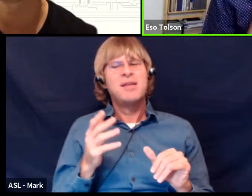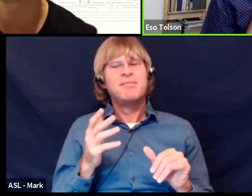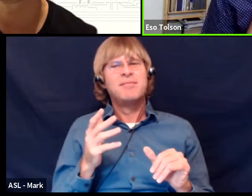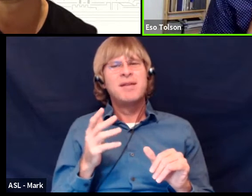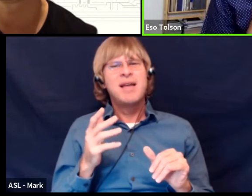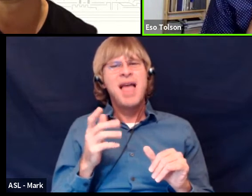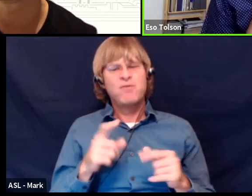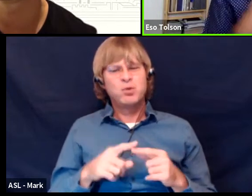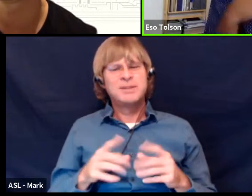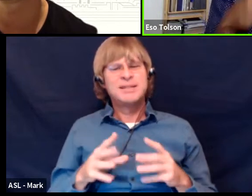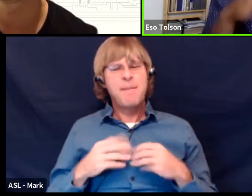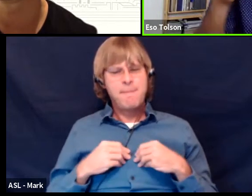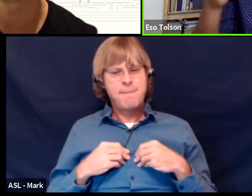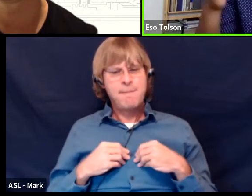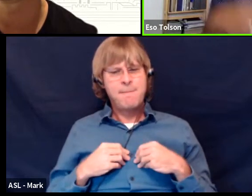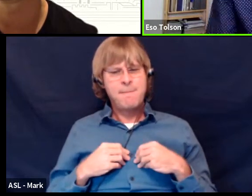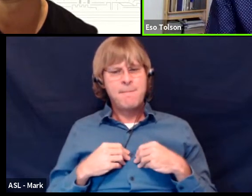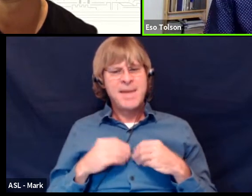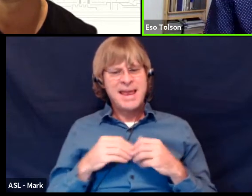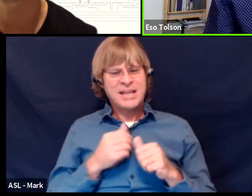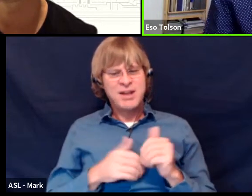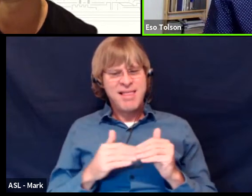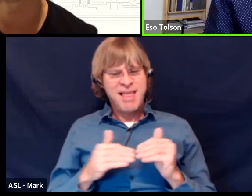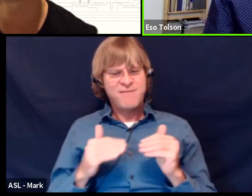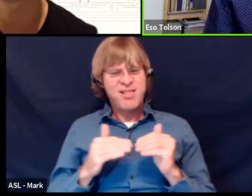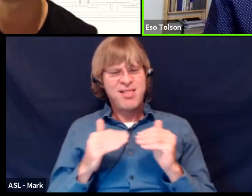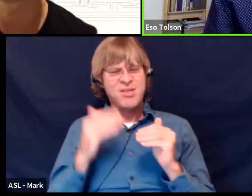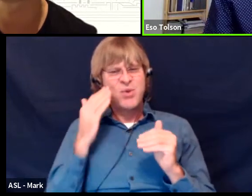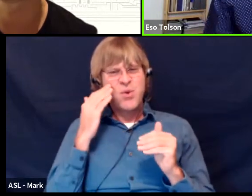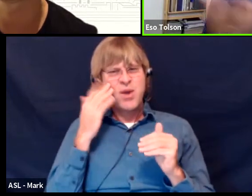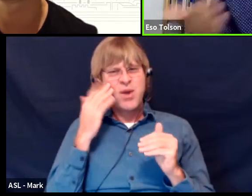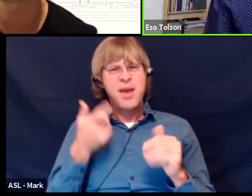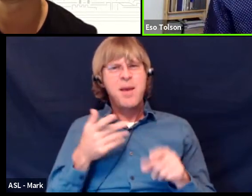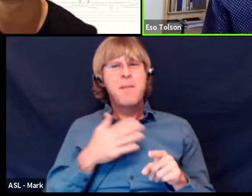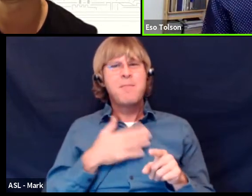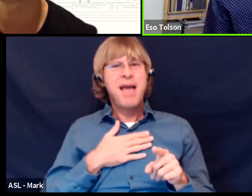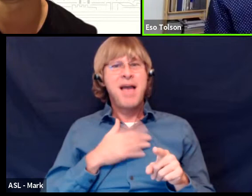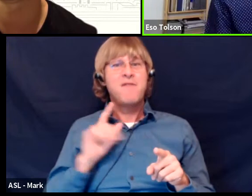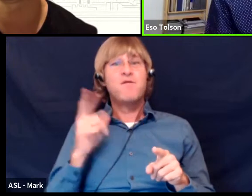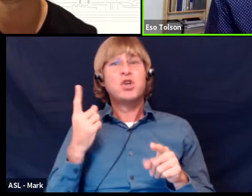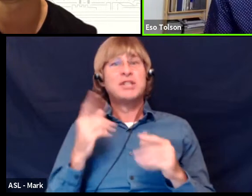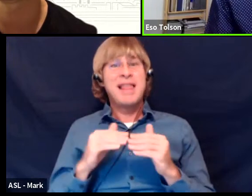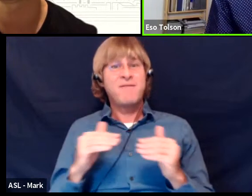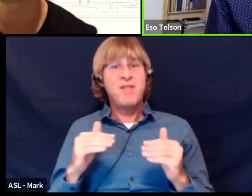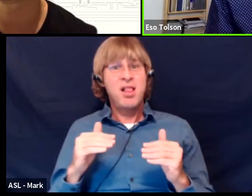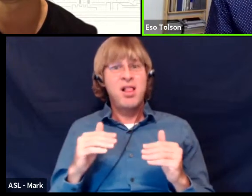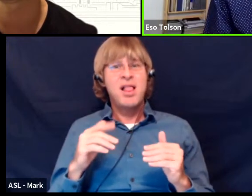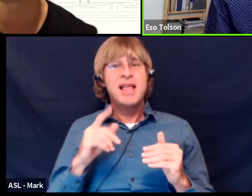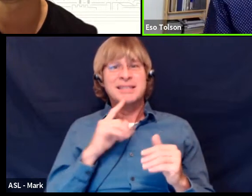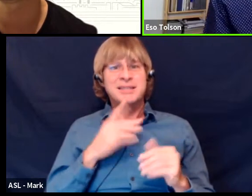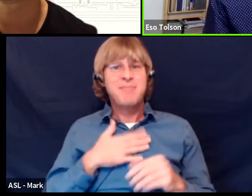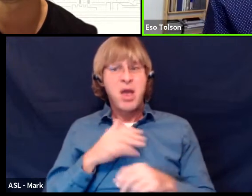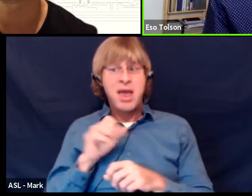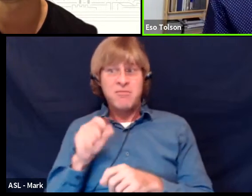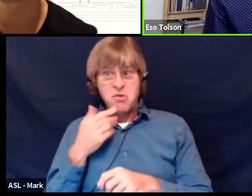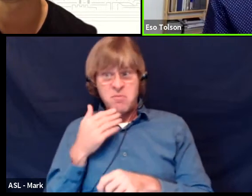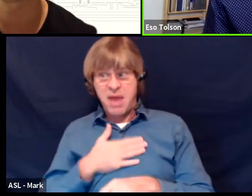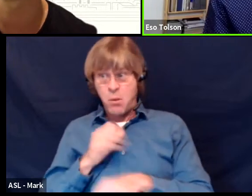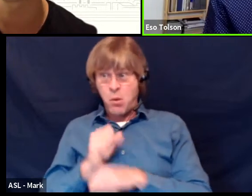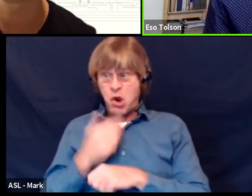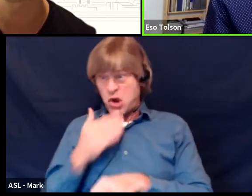sit with at each level. My first level was, is my work good